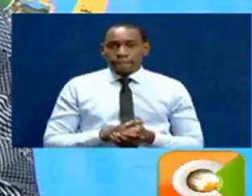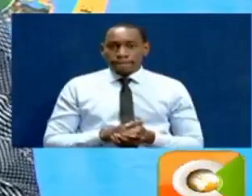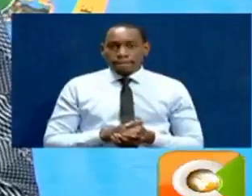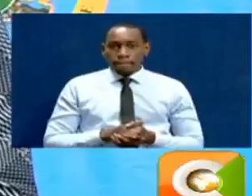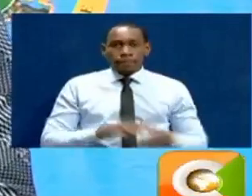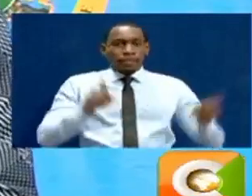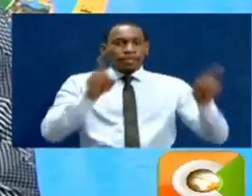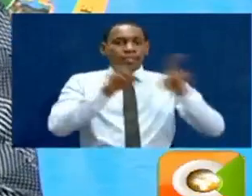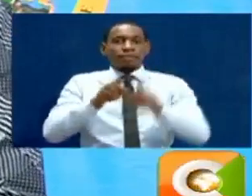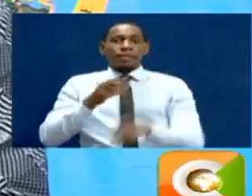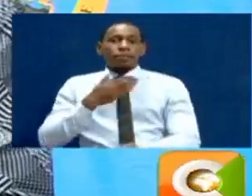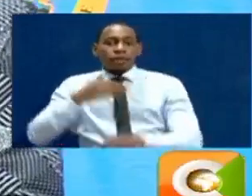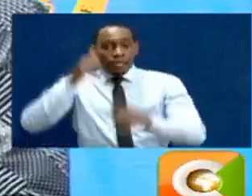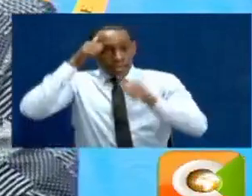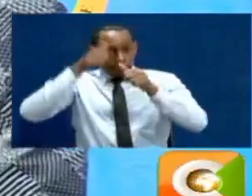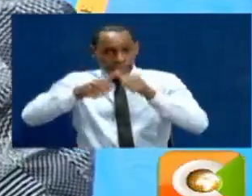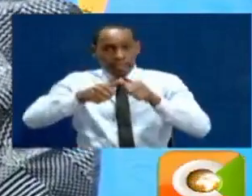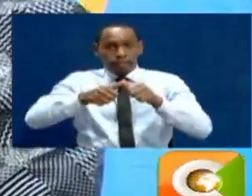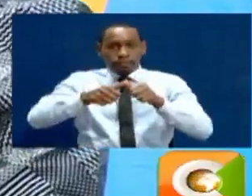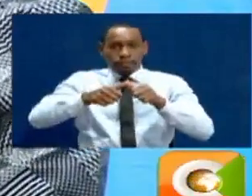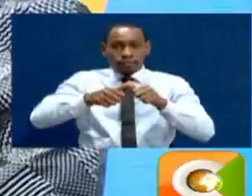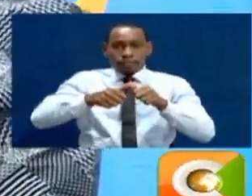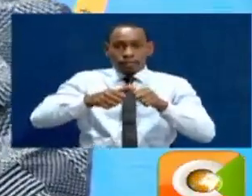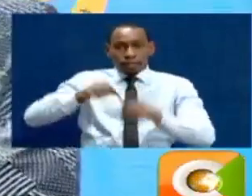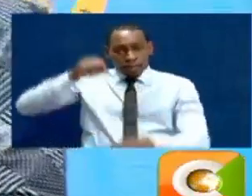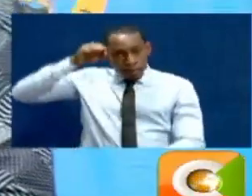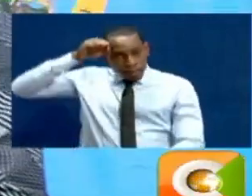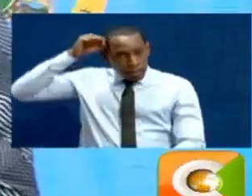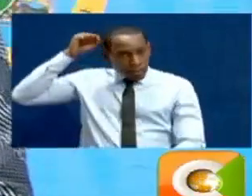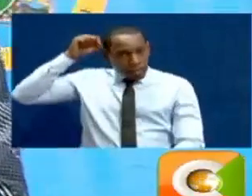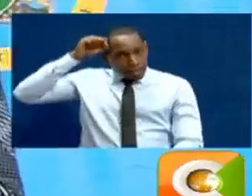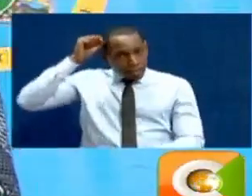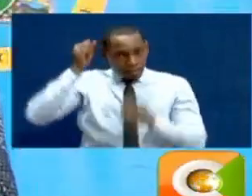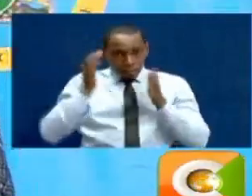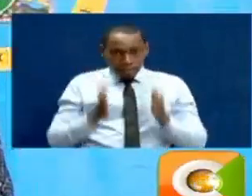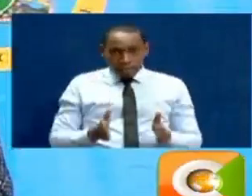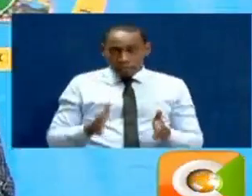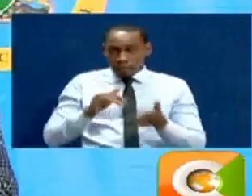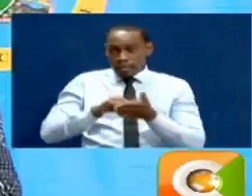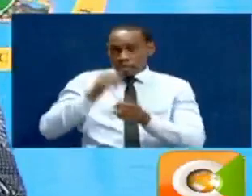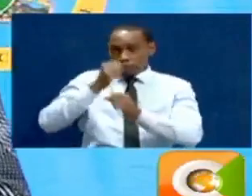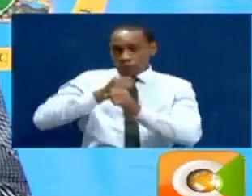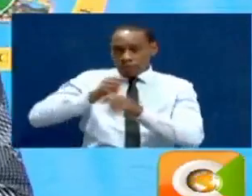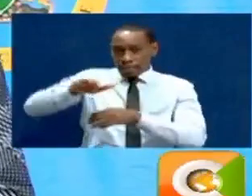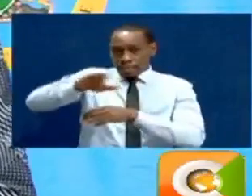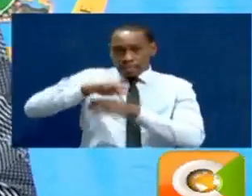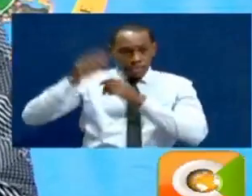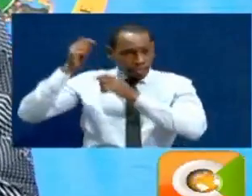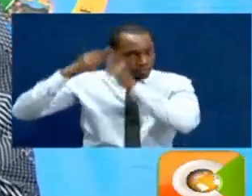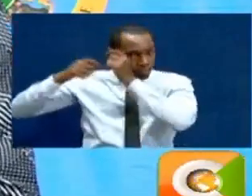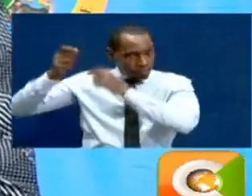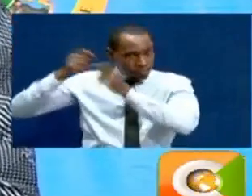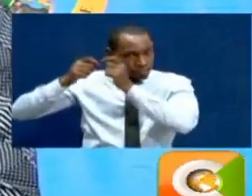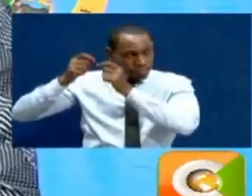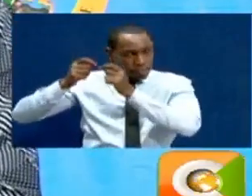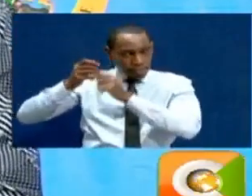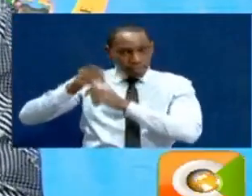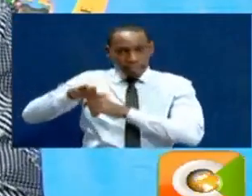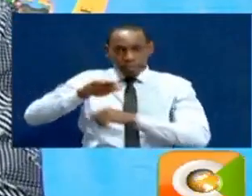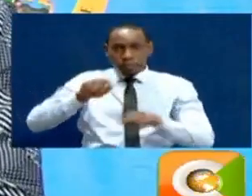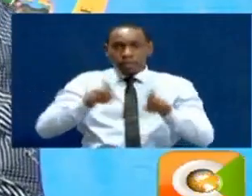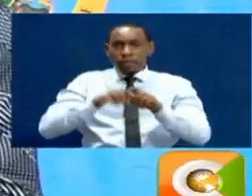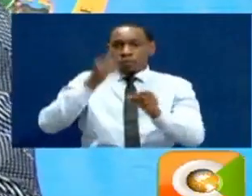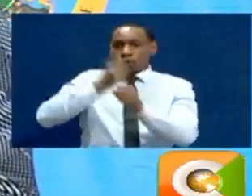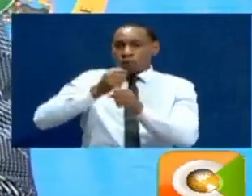I also want to remind our barbers, those who work in saloons, those who work